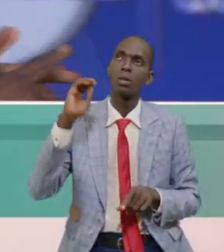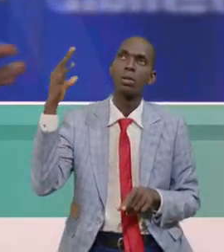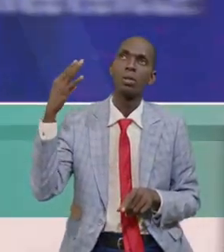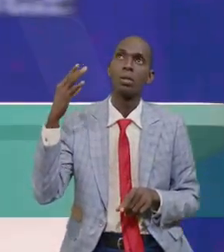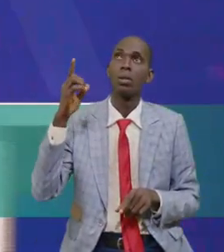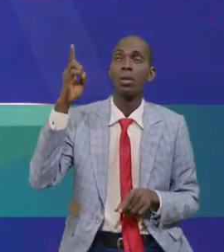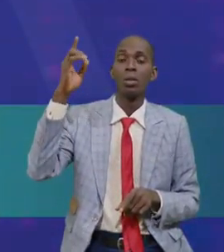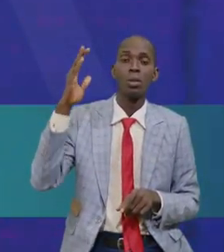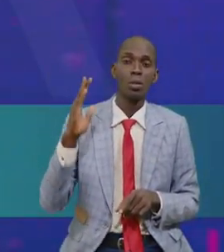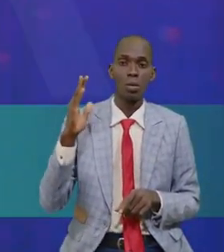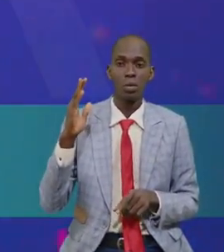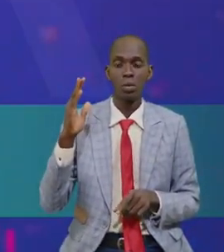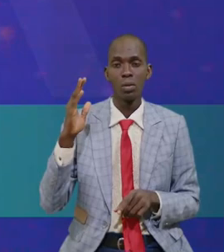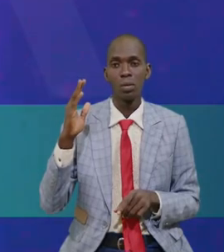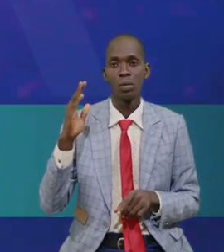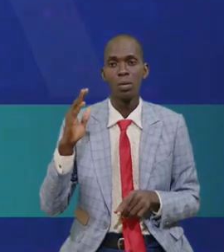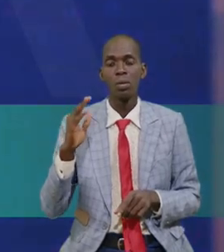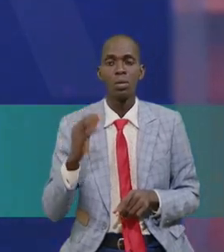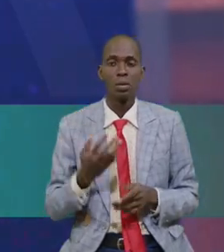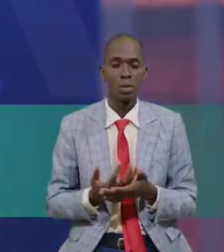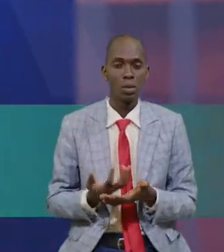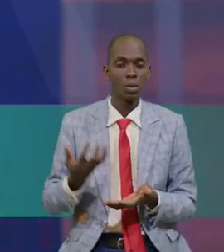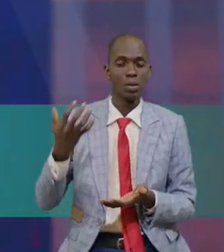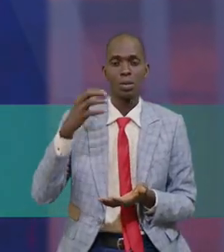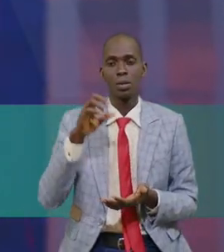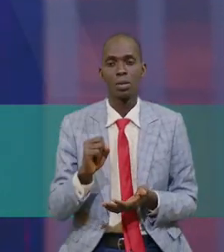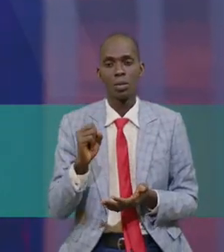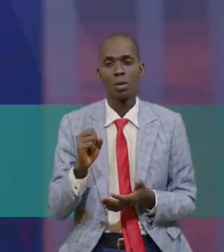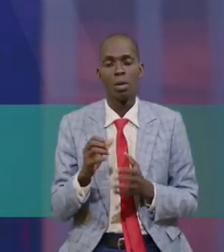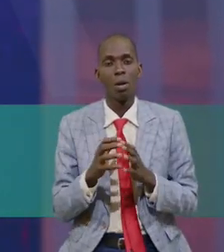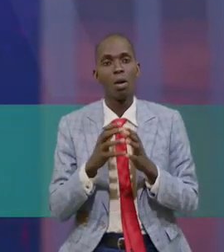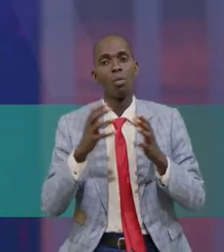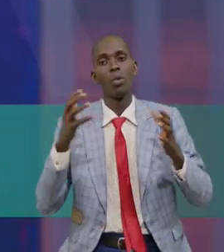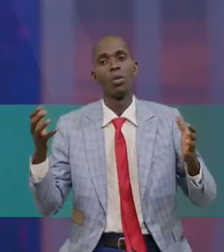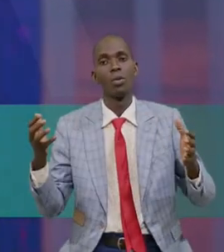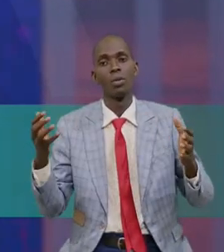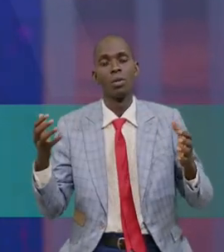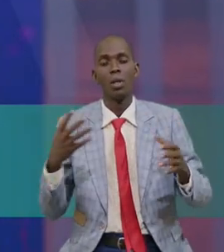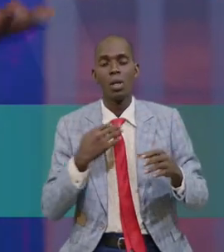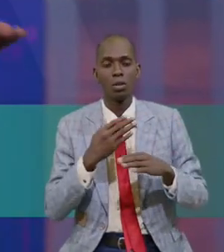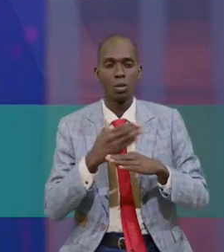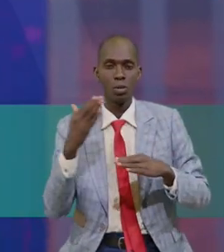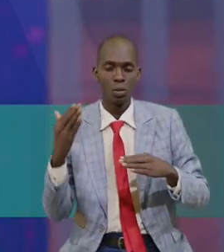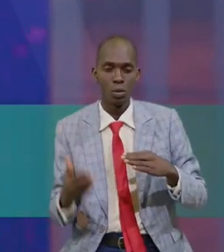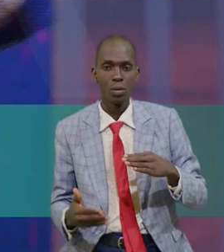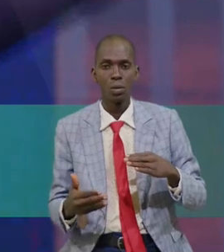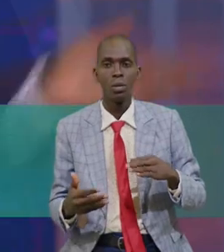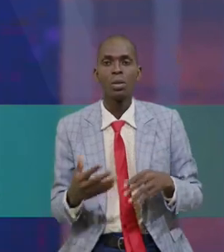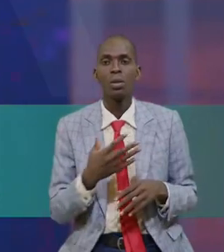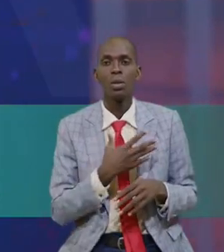God's riches, abundant and complete, and